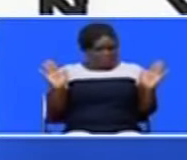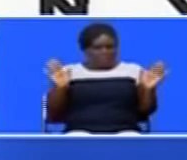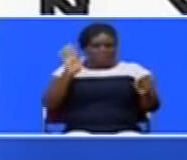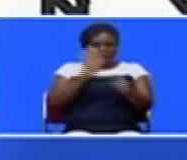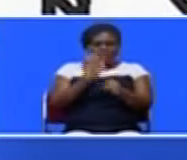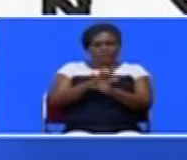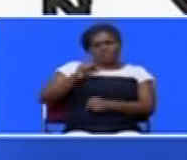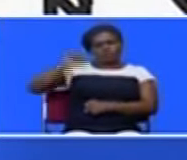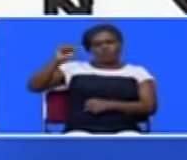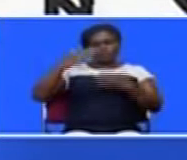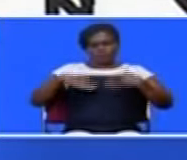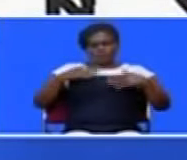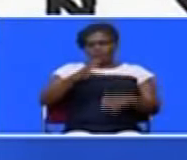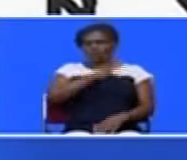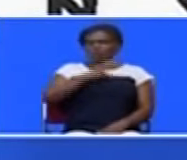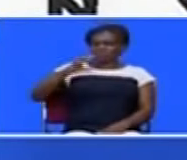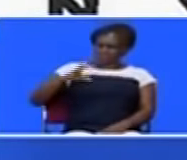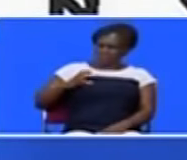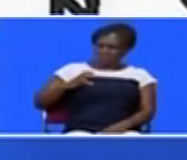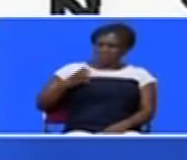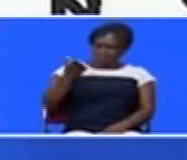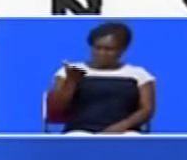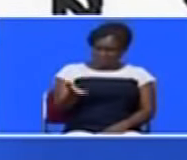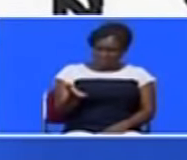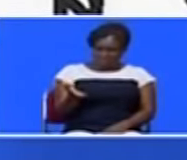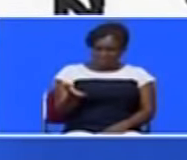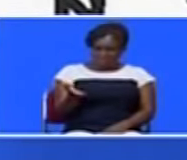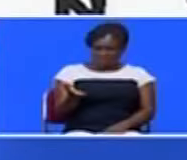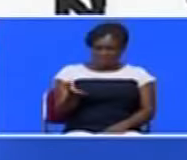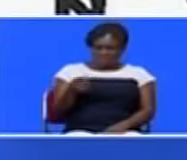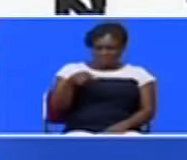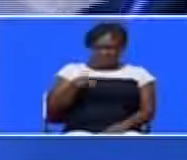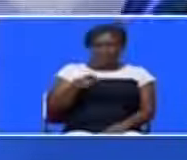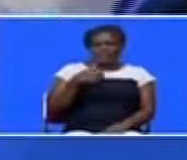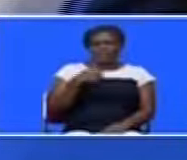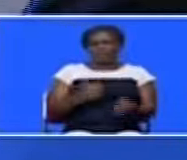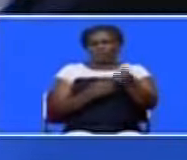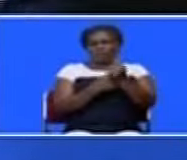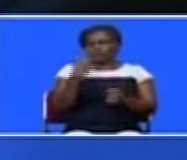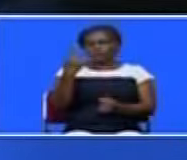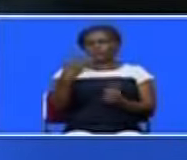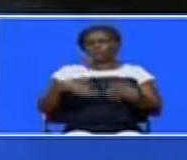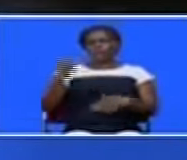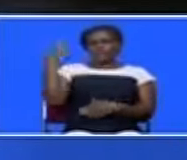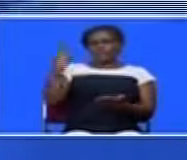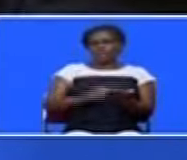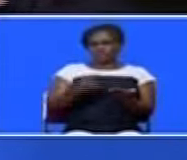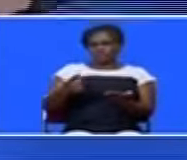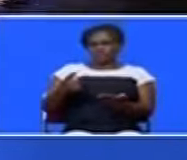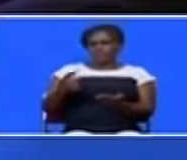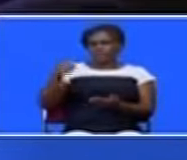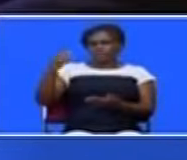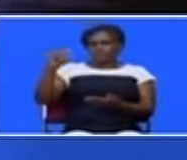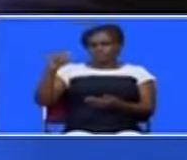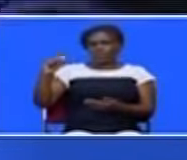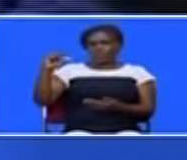many politicians, the commission may have proved that it is a toothless bulldog. Only last week, Chief Justice Dr.